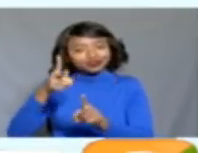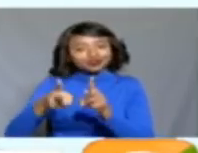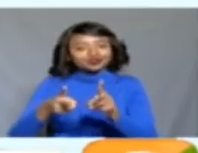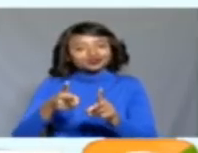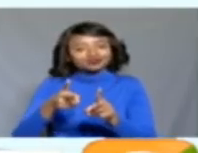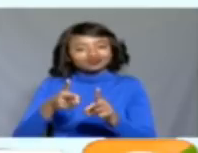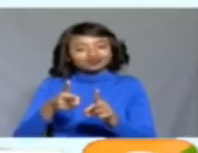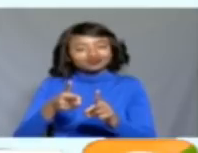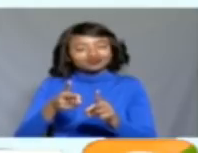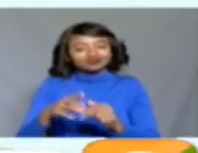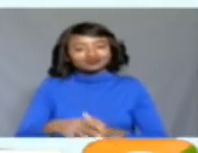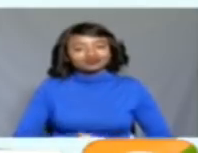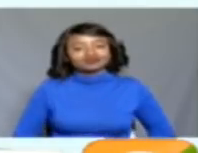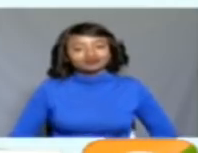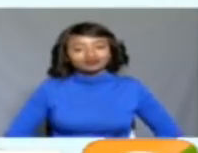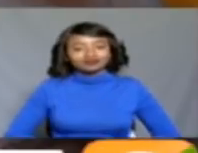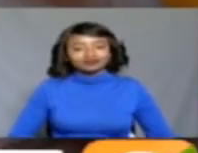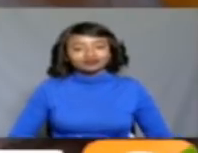2022. I don't know whether that is wrong.